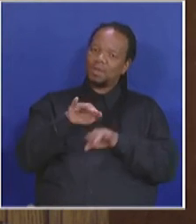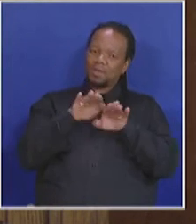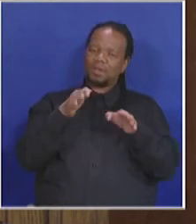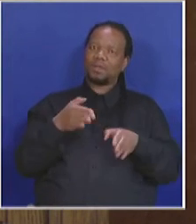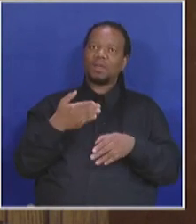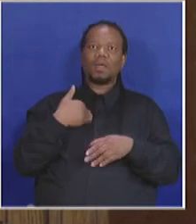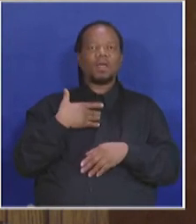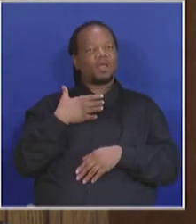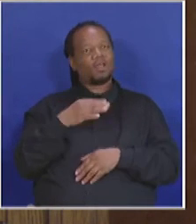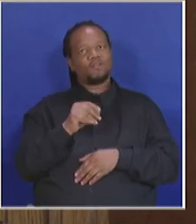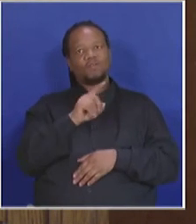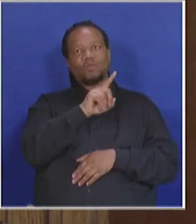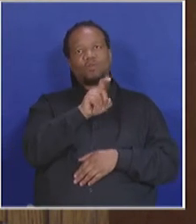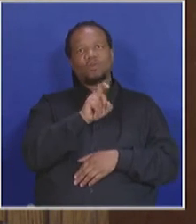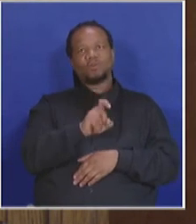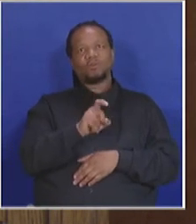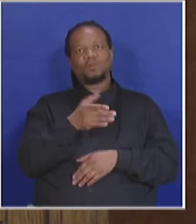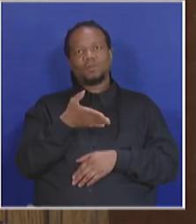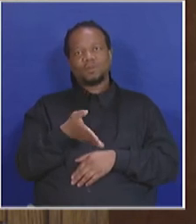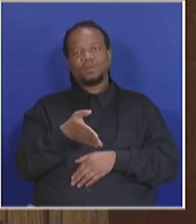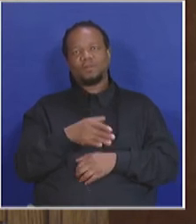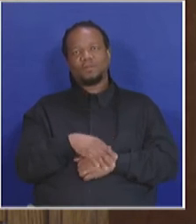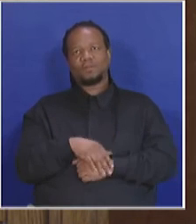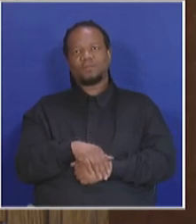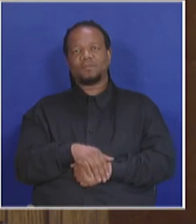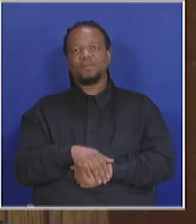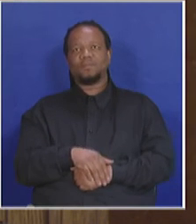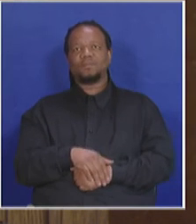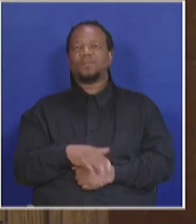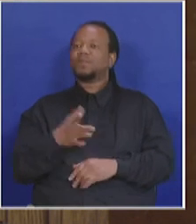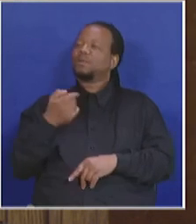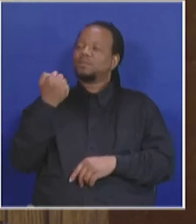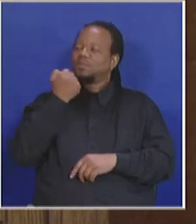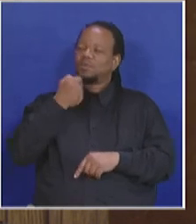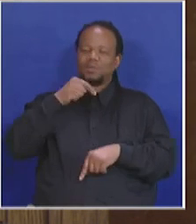him this question in the House. Please, You Madam can Chair. ask him, his time is expired.